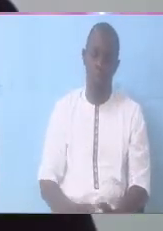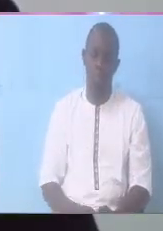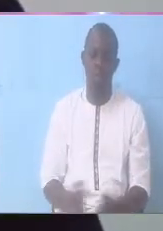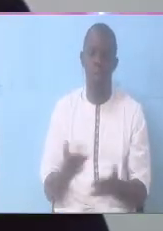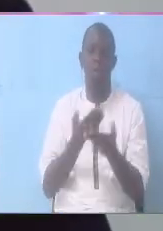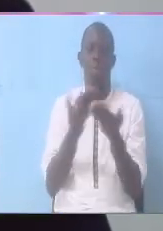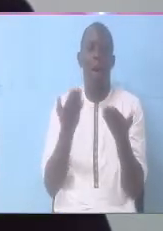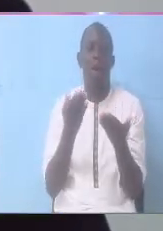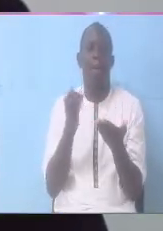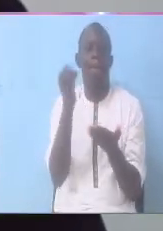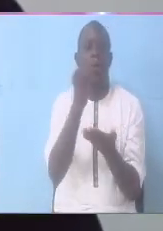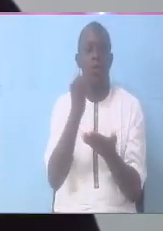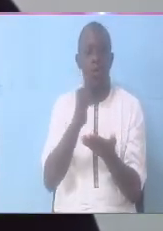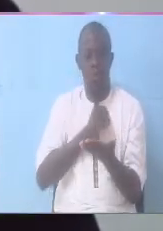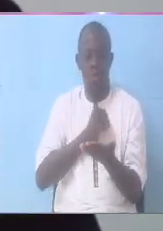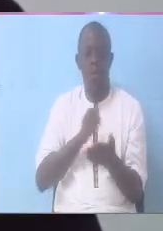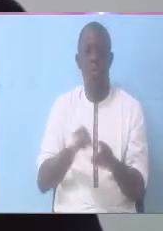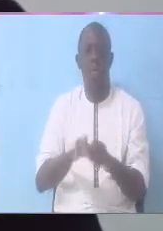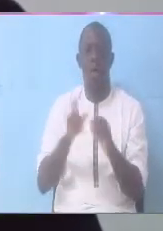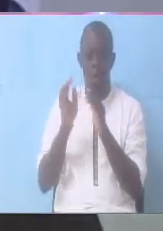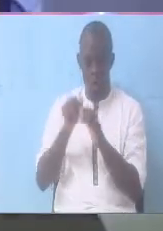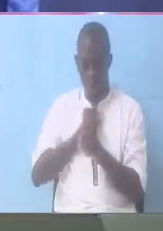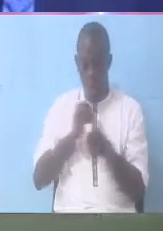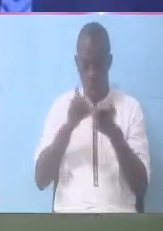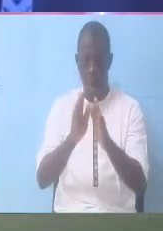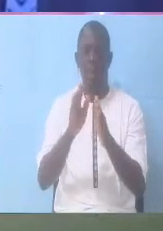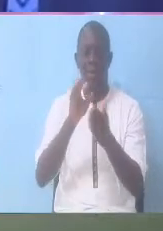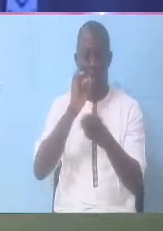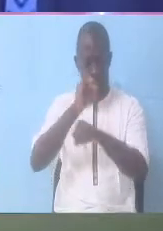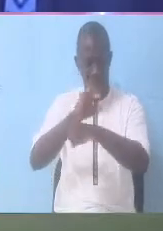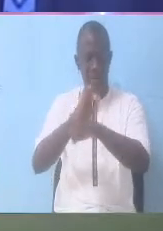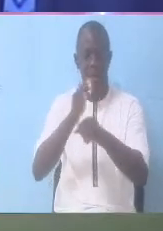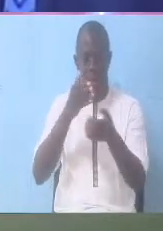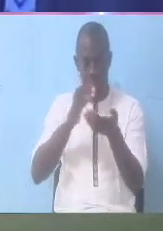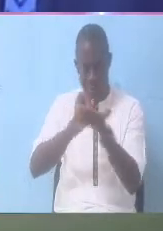Because they were killed at his behest.